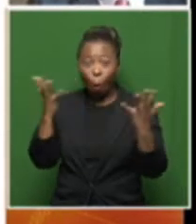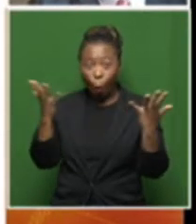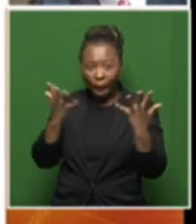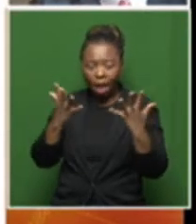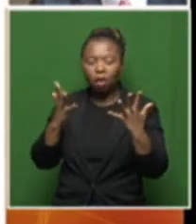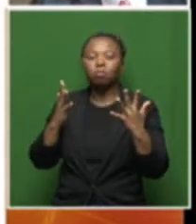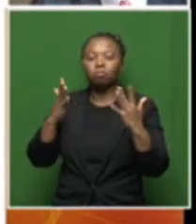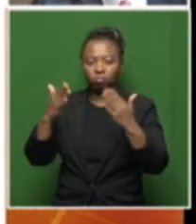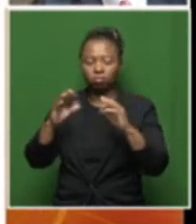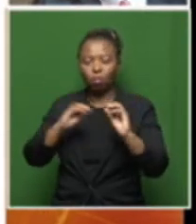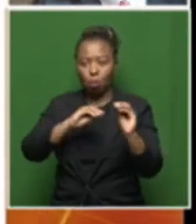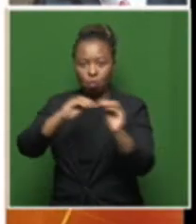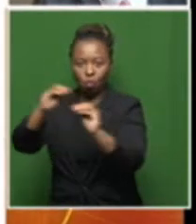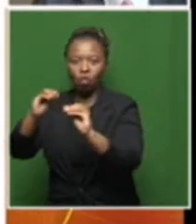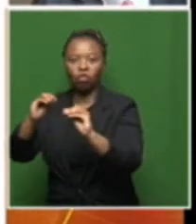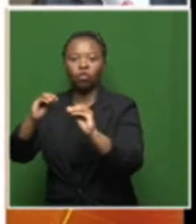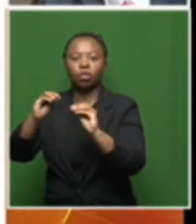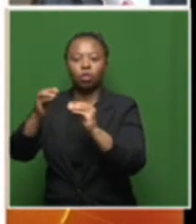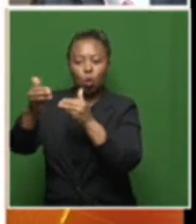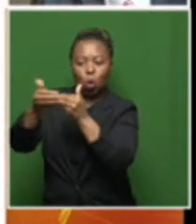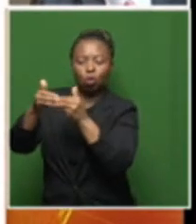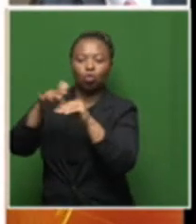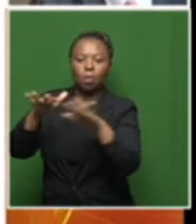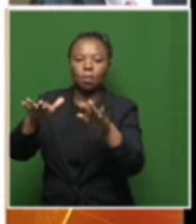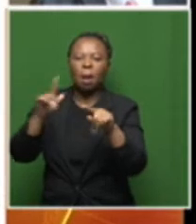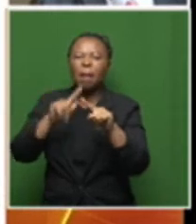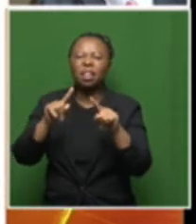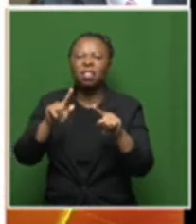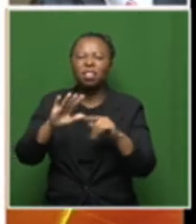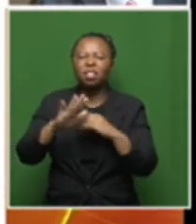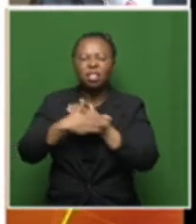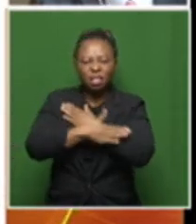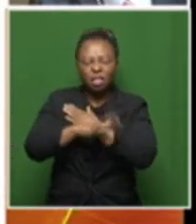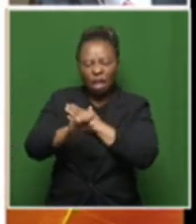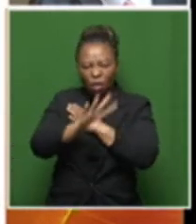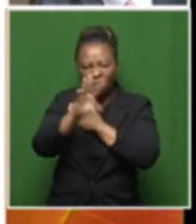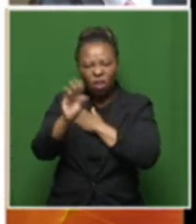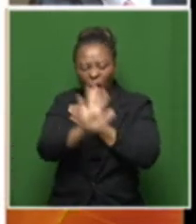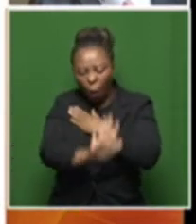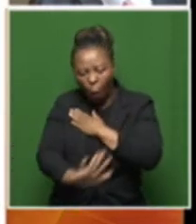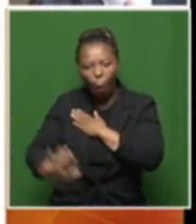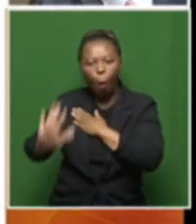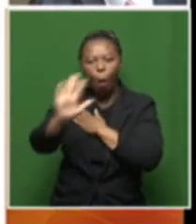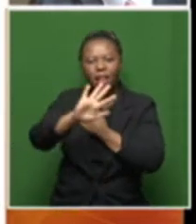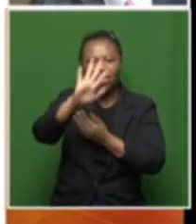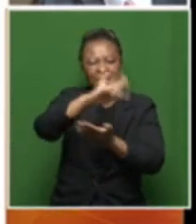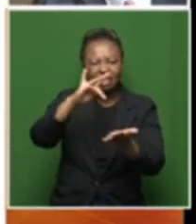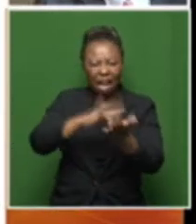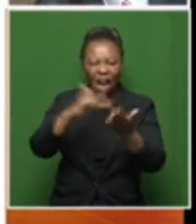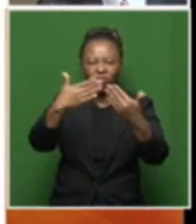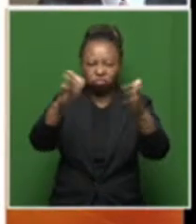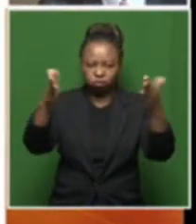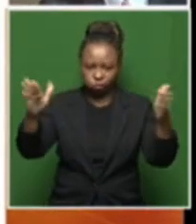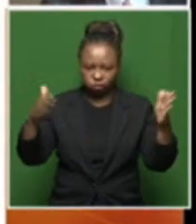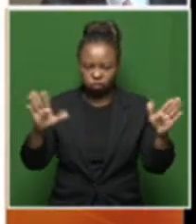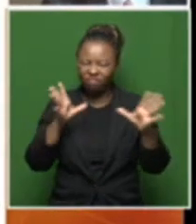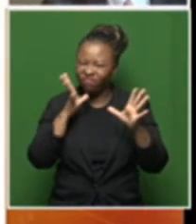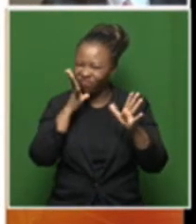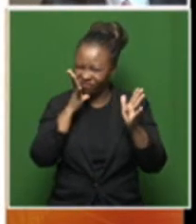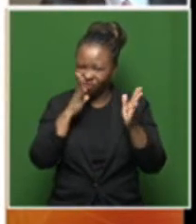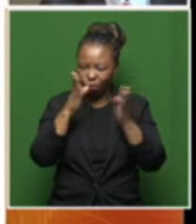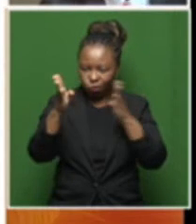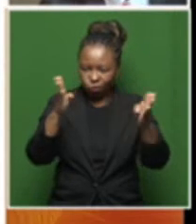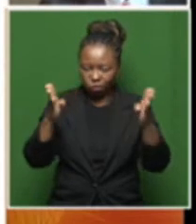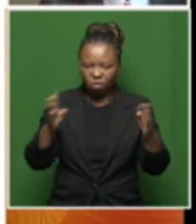But there are sites spread all over the country now, notwithstanding the fact that we're aware that there are a couple of places that